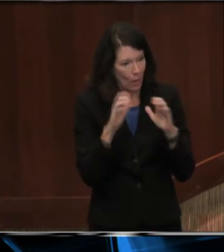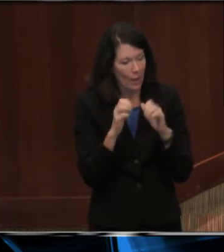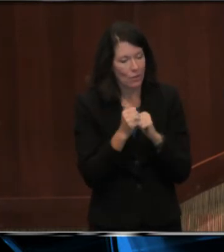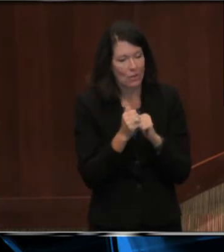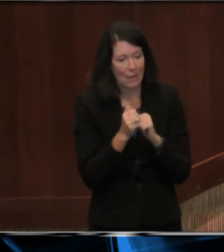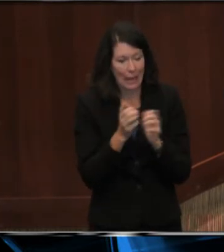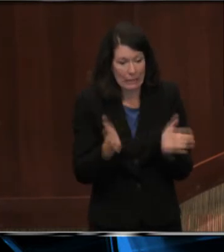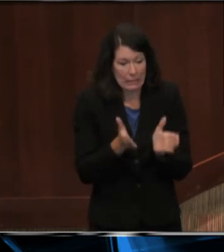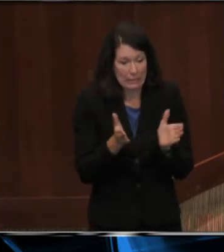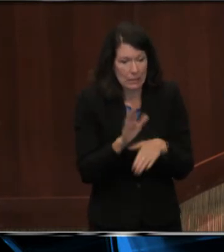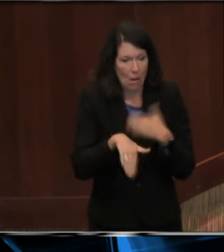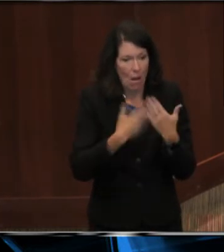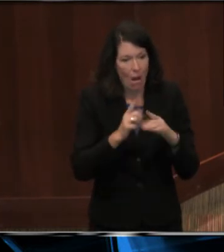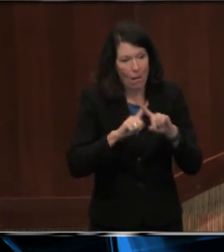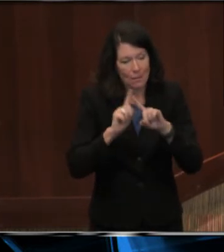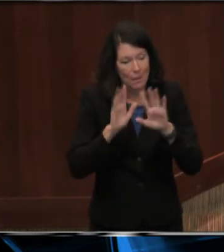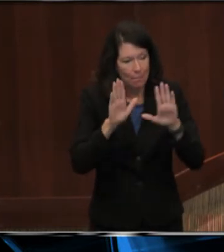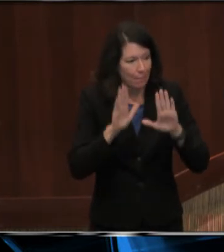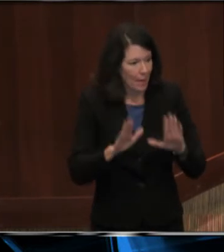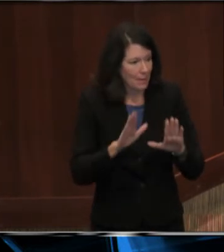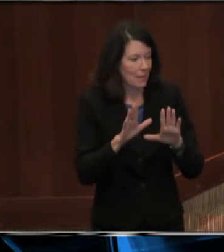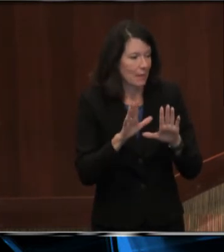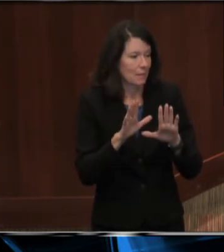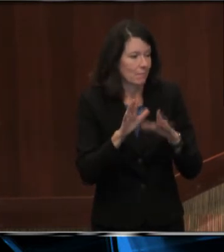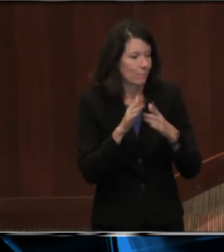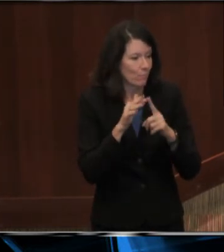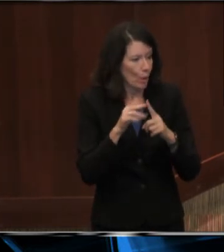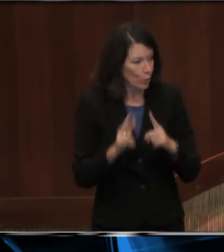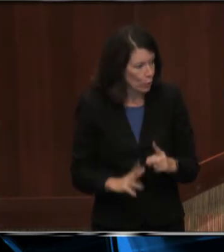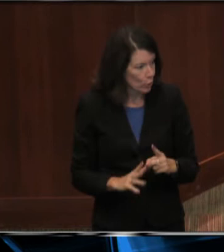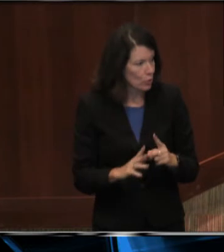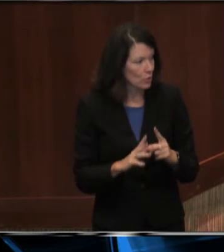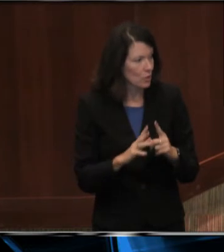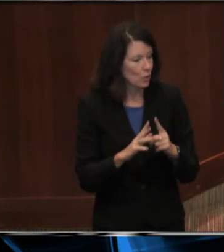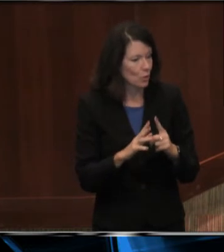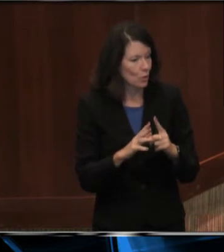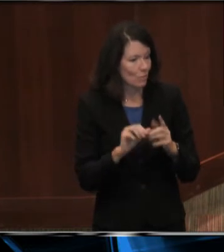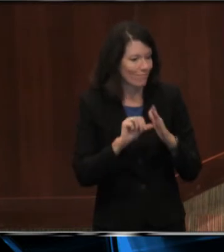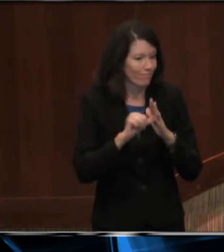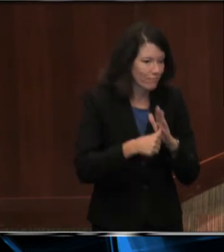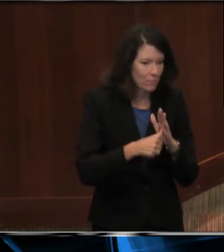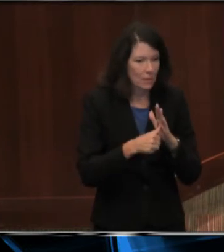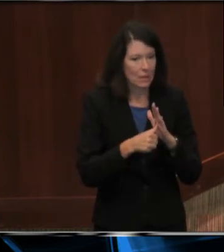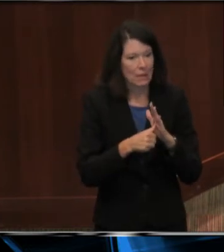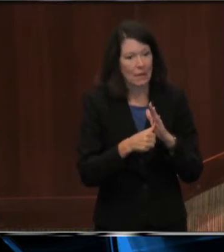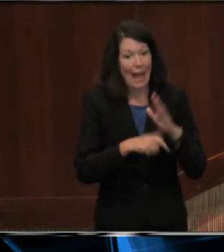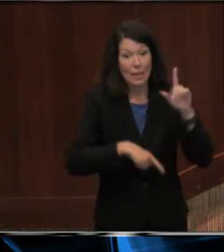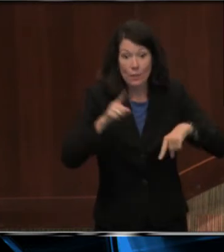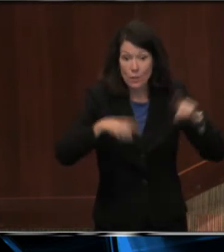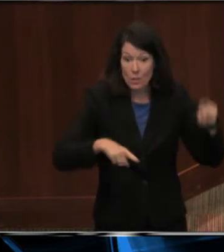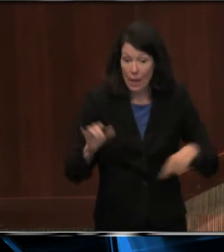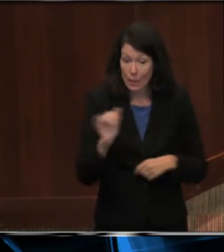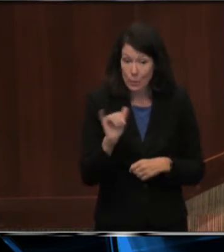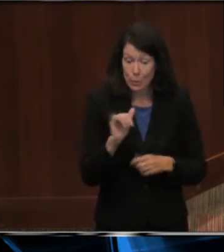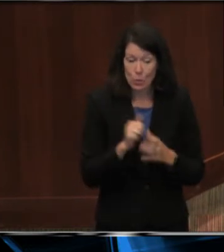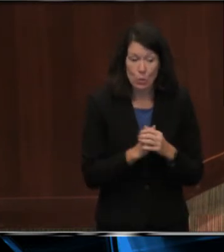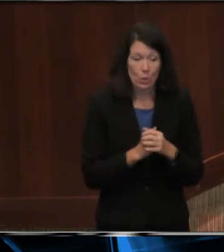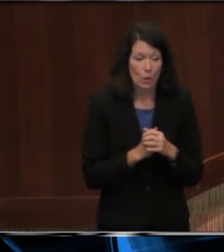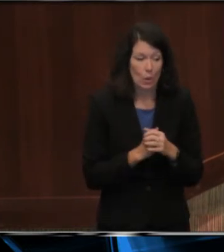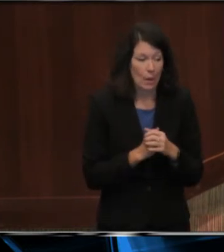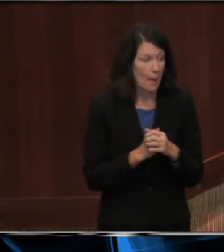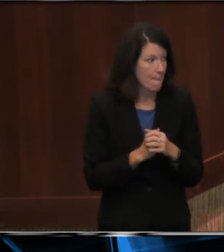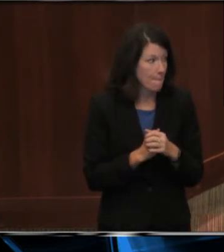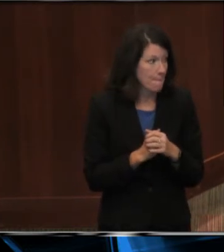incredible partners to help amplify the message, amplify the voice, and help just get that out as much as possible and diversify it as well. So we'll